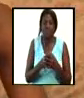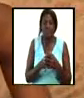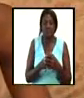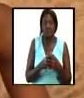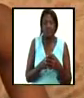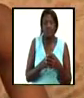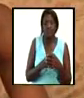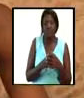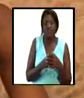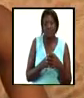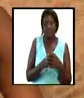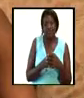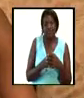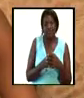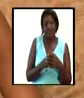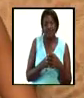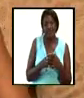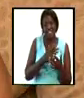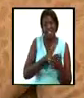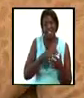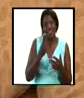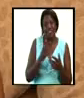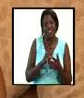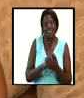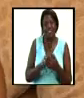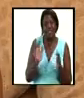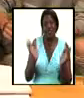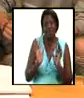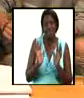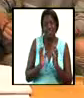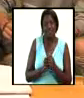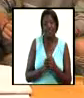yeah, it's... I love you